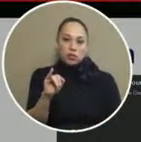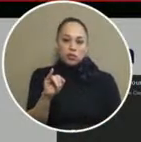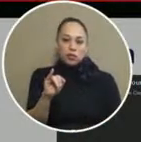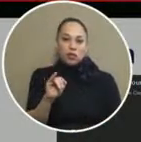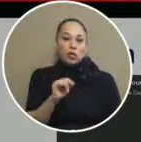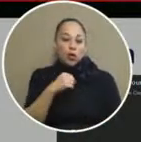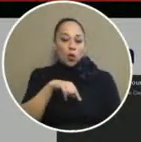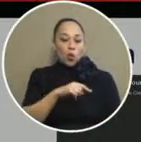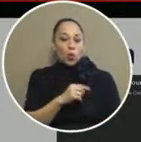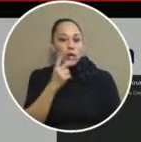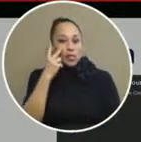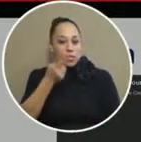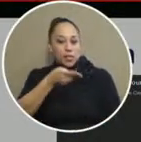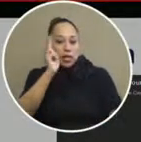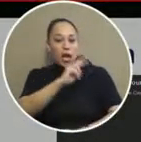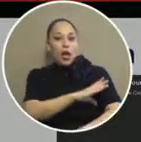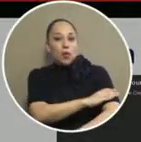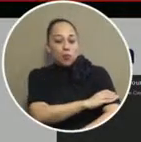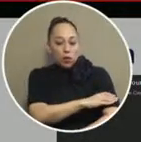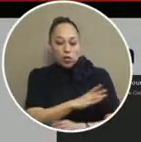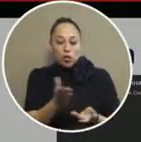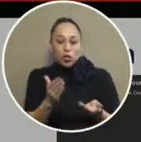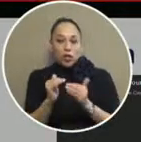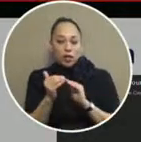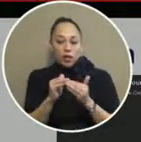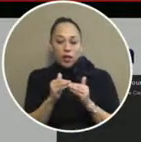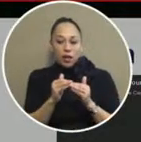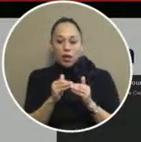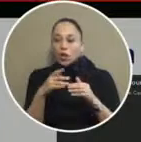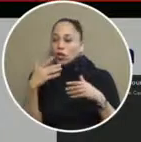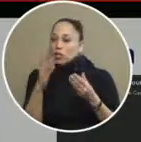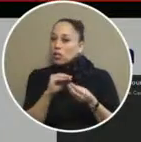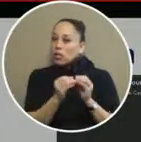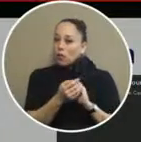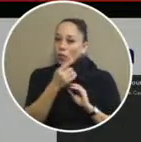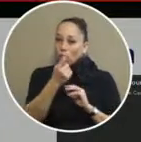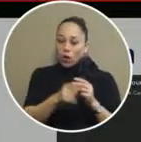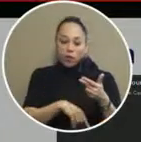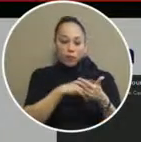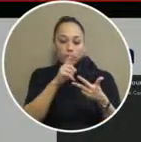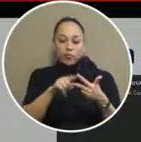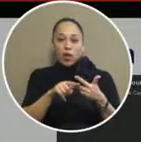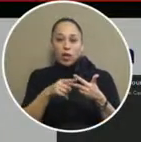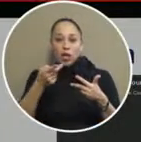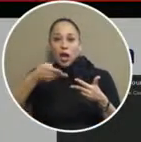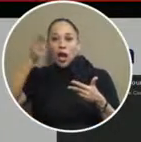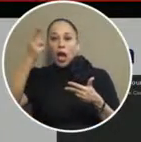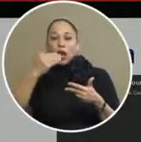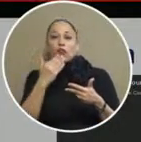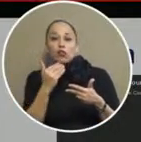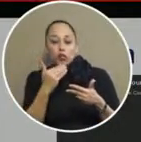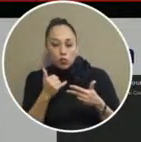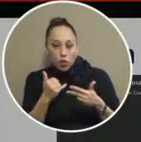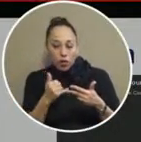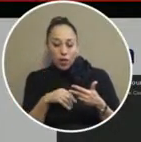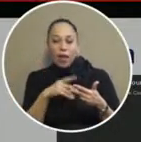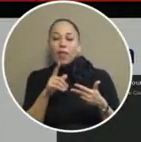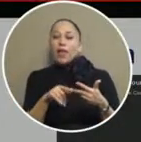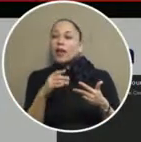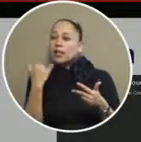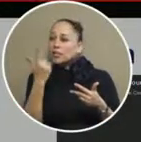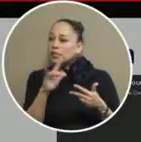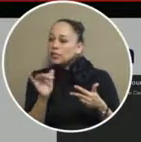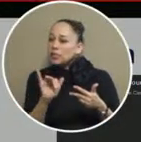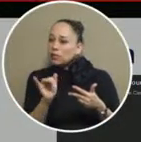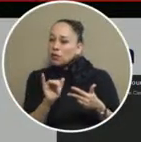We see that high blood pressure in our county is a number 1, followed by diabetes, but it's very similar the way